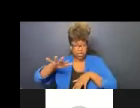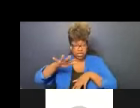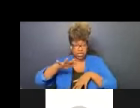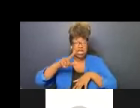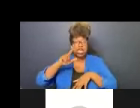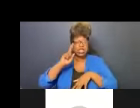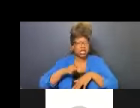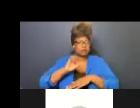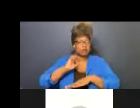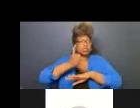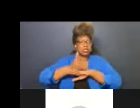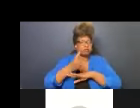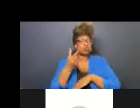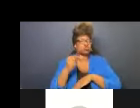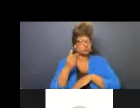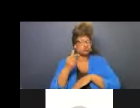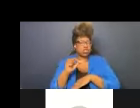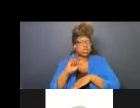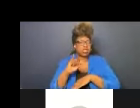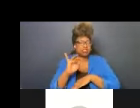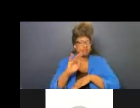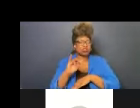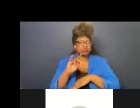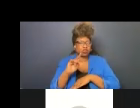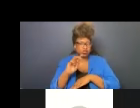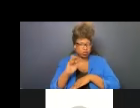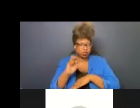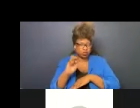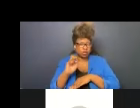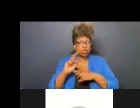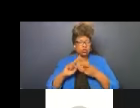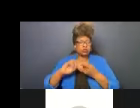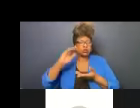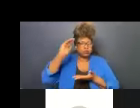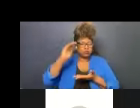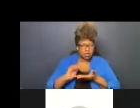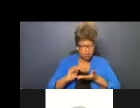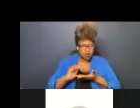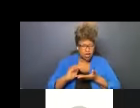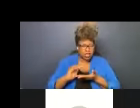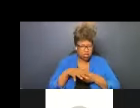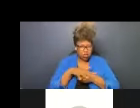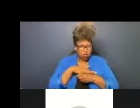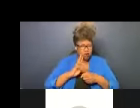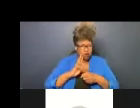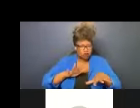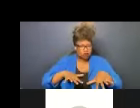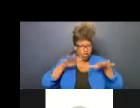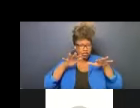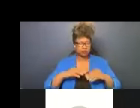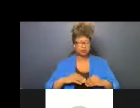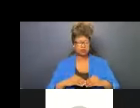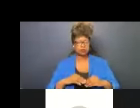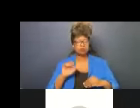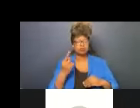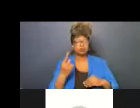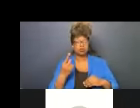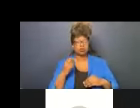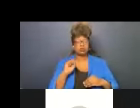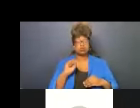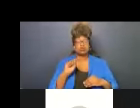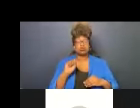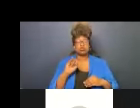the minimum requirement to, minimize localized flooding. Another one is through a stormwater